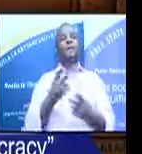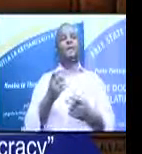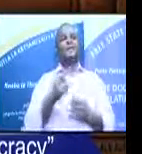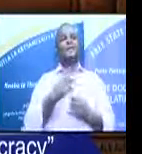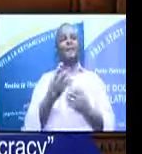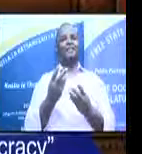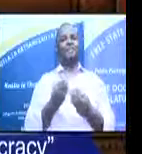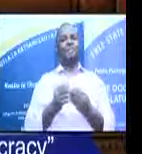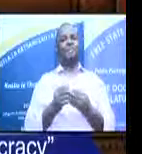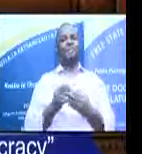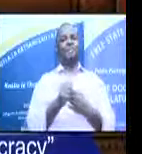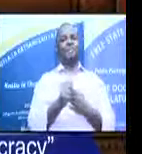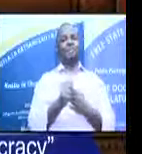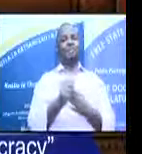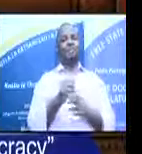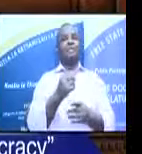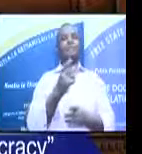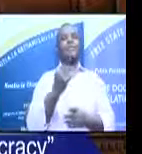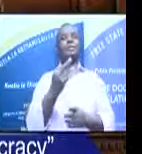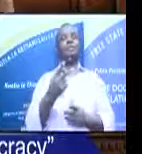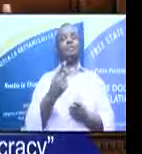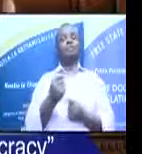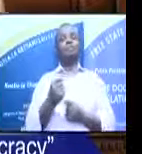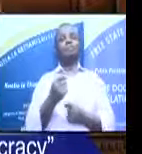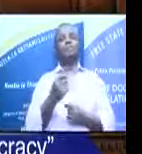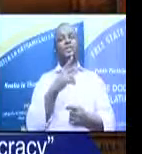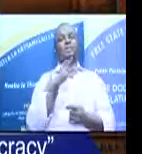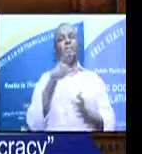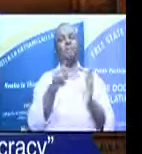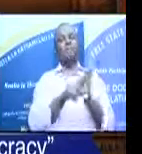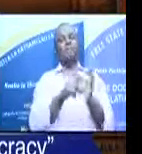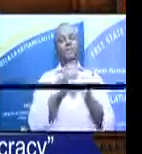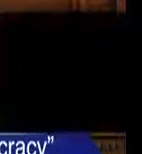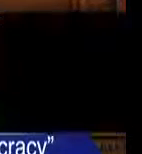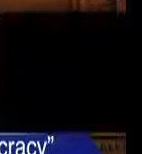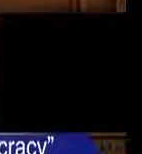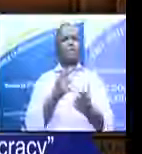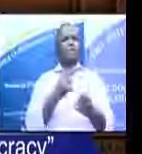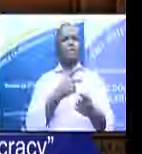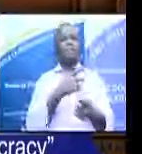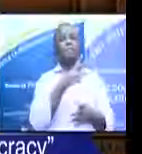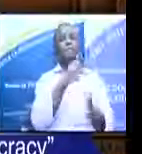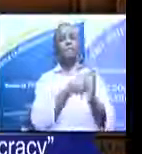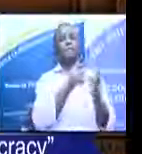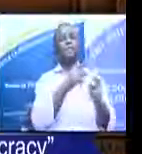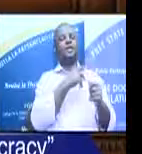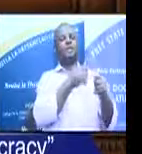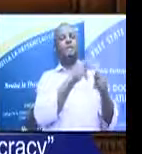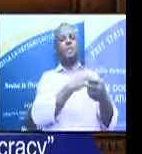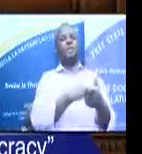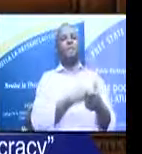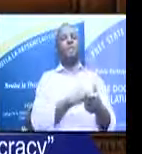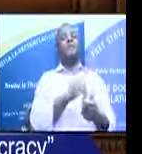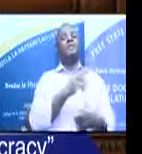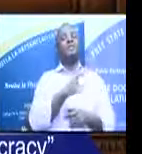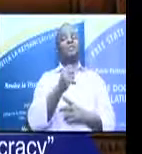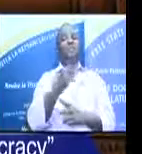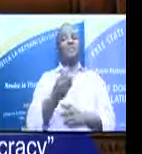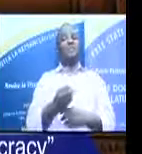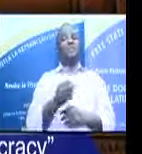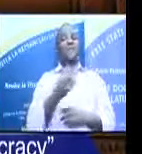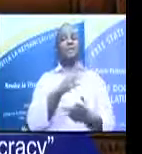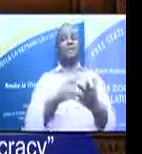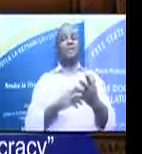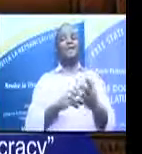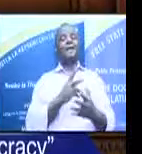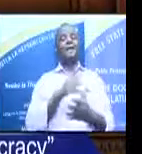that. Don't be afraid to even call it an ideological policy. Because as a country, we have a history. We have a